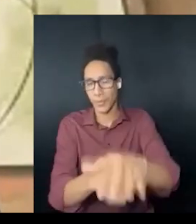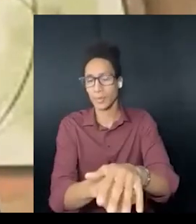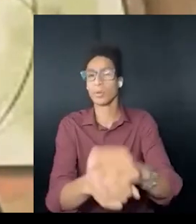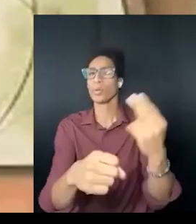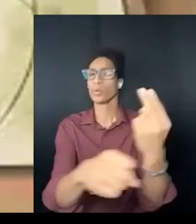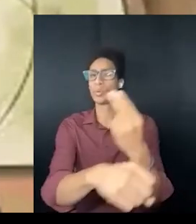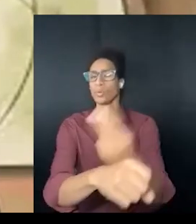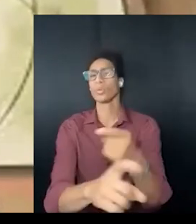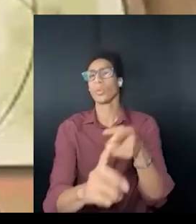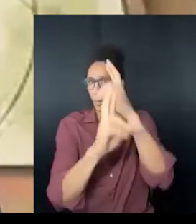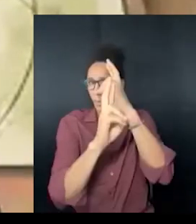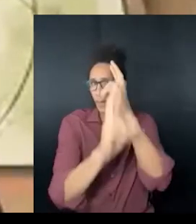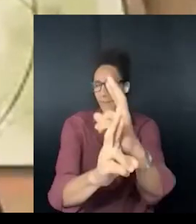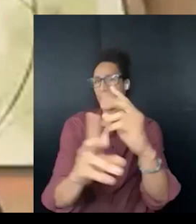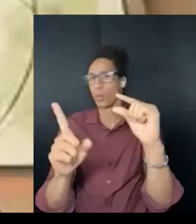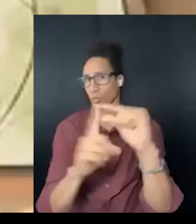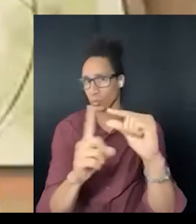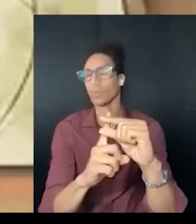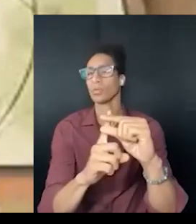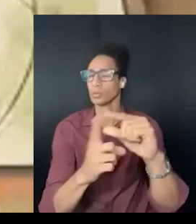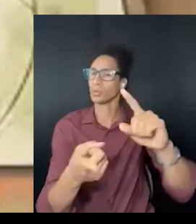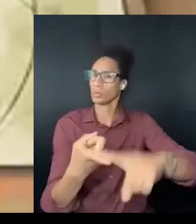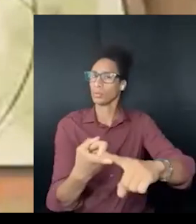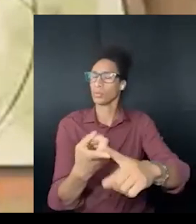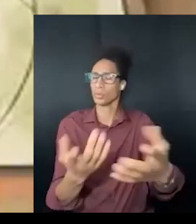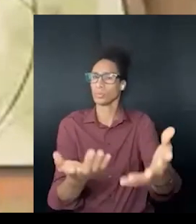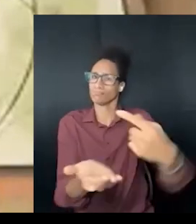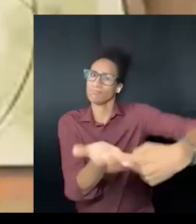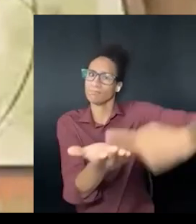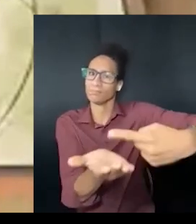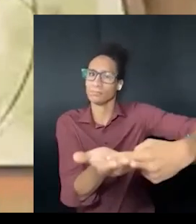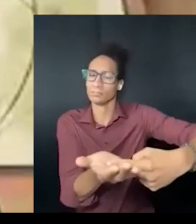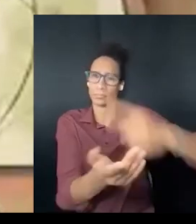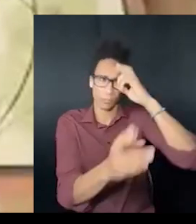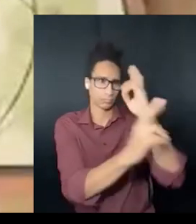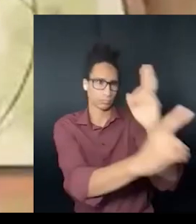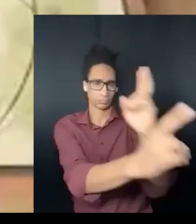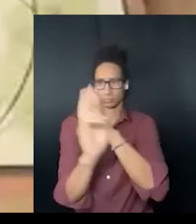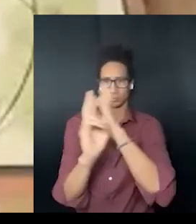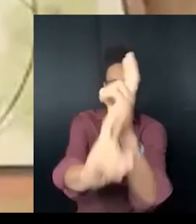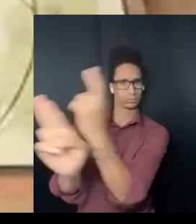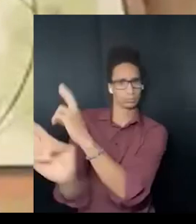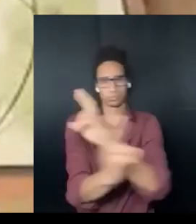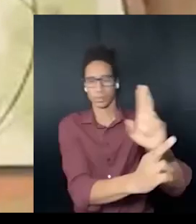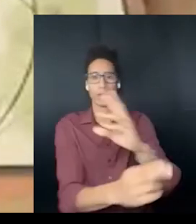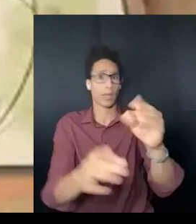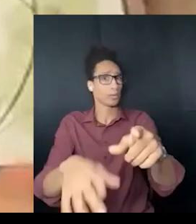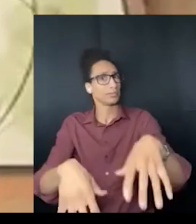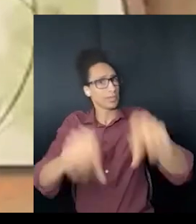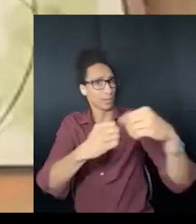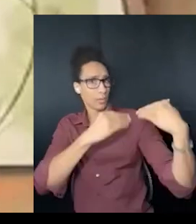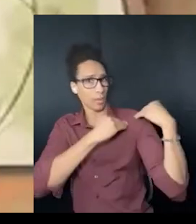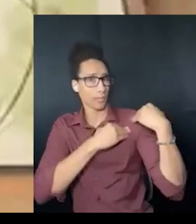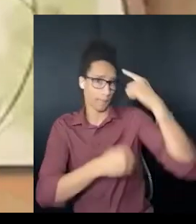Law, both verbally and in the chat. And this is to take responsibility for whatever you say and what